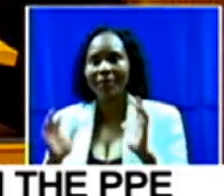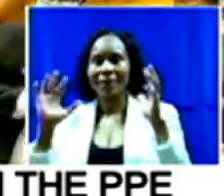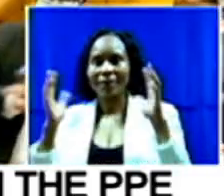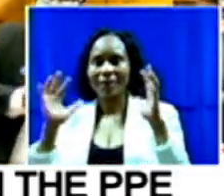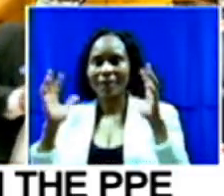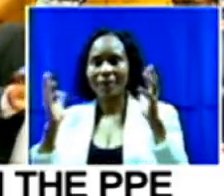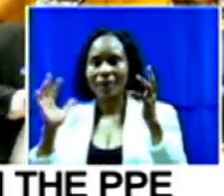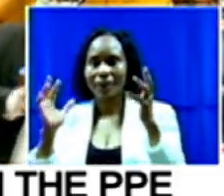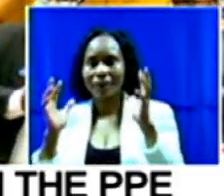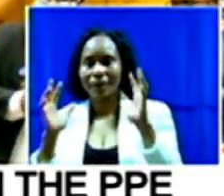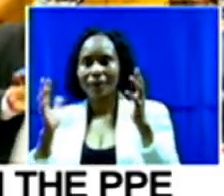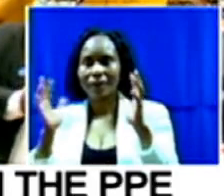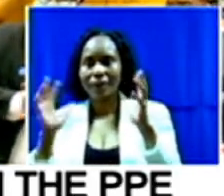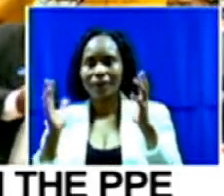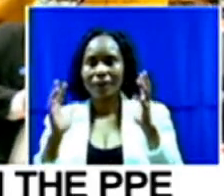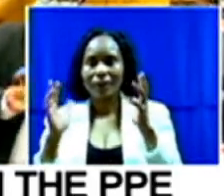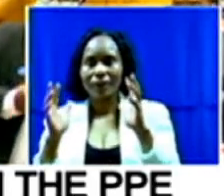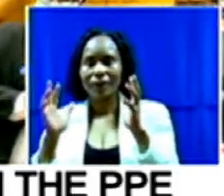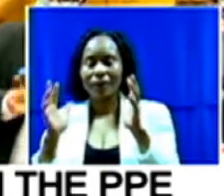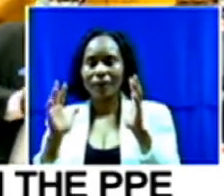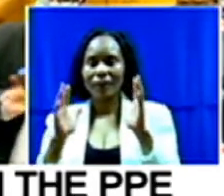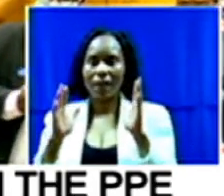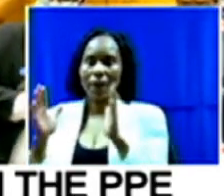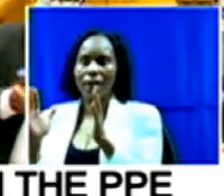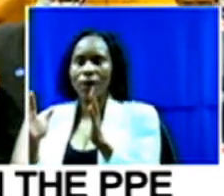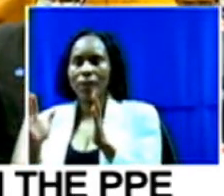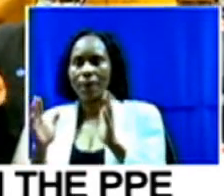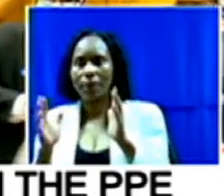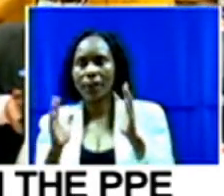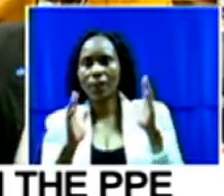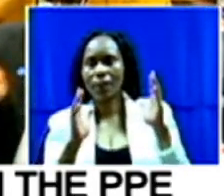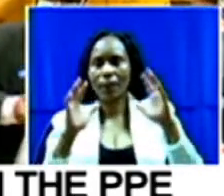called upon to do so. Abra Babia, SABC News, Parliament.